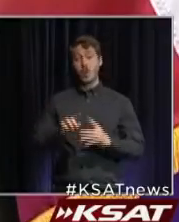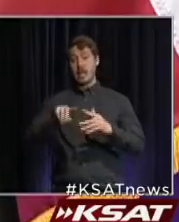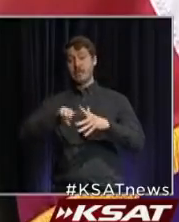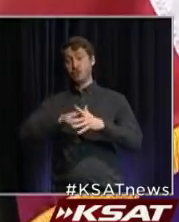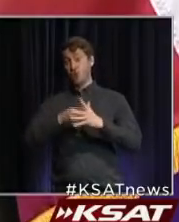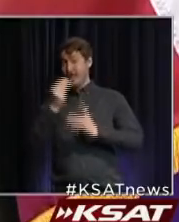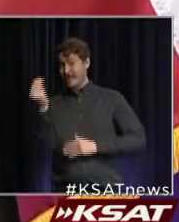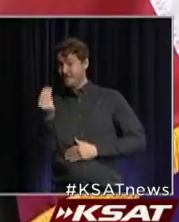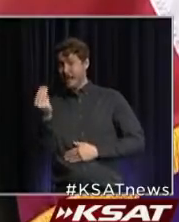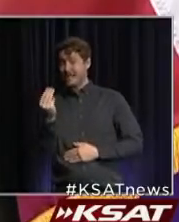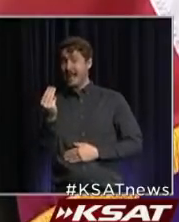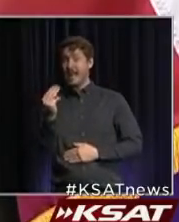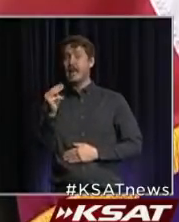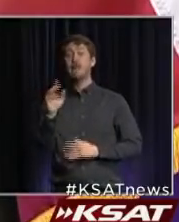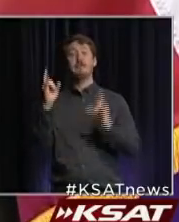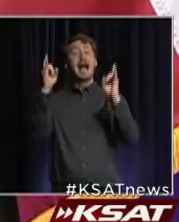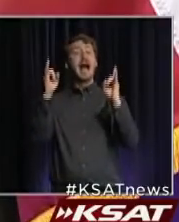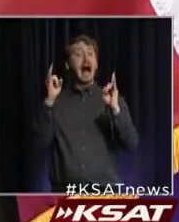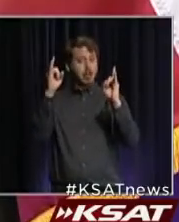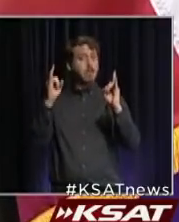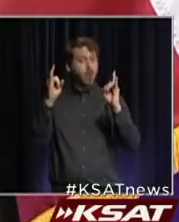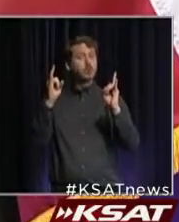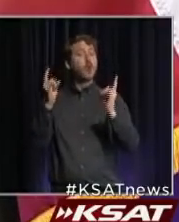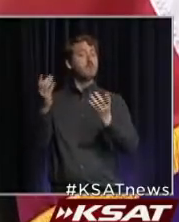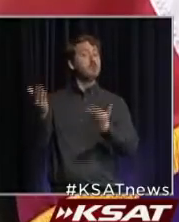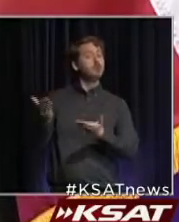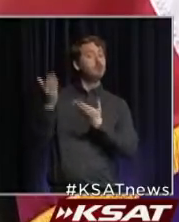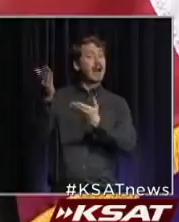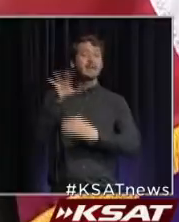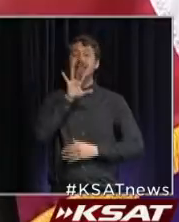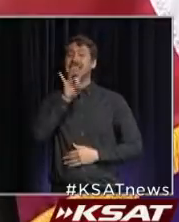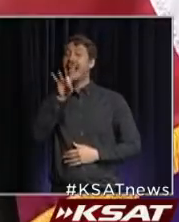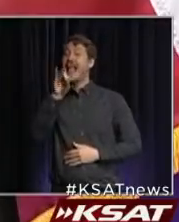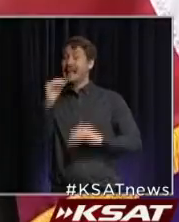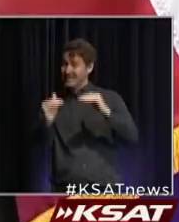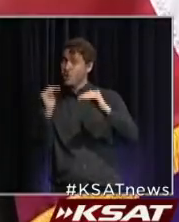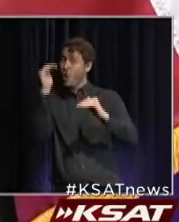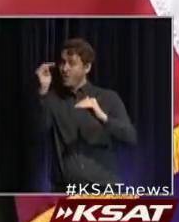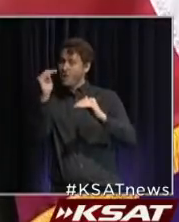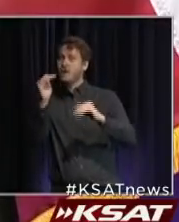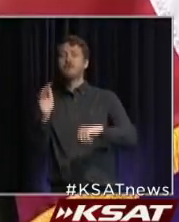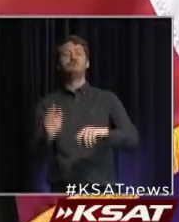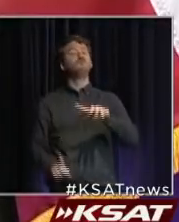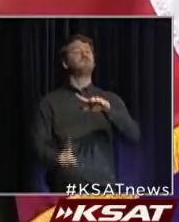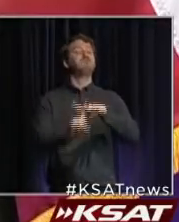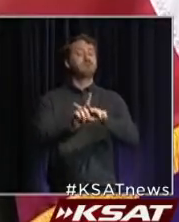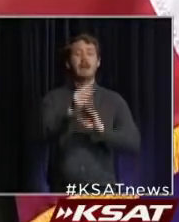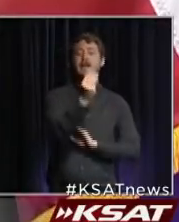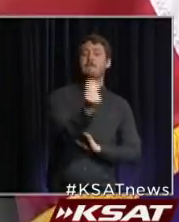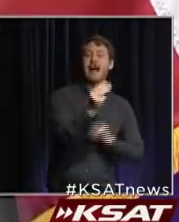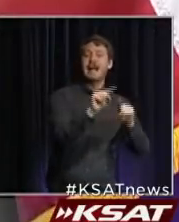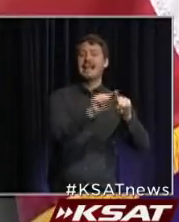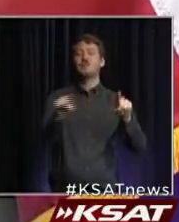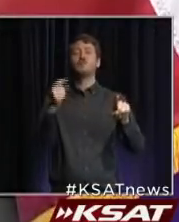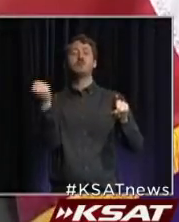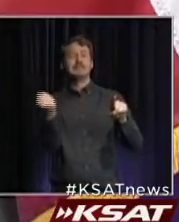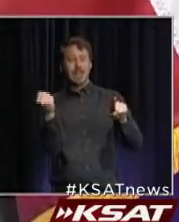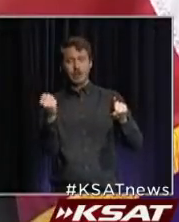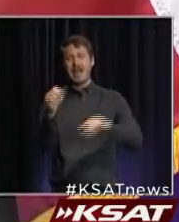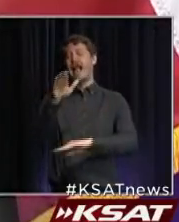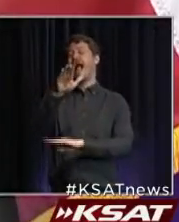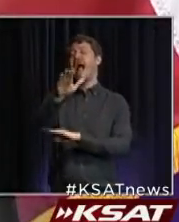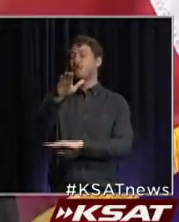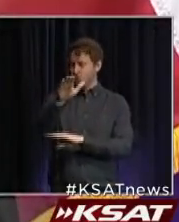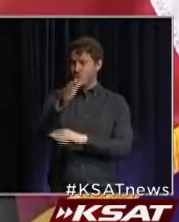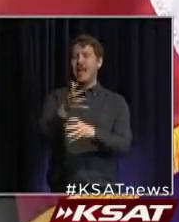Alamo Dome encourages those who are 80 and over to visit the Alamo Dome Monday through Saturday in the afternoon to receive their vaccines.